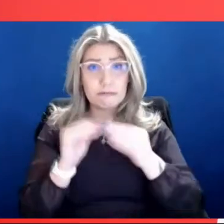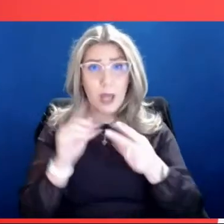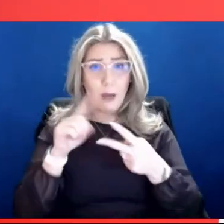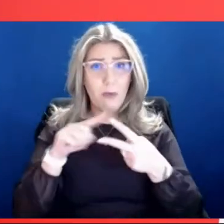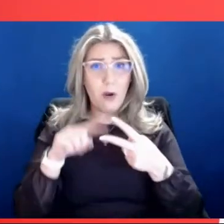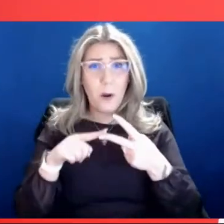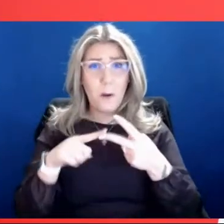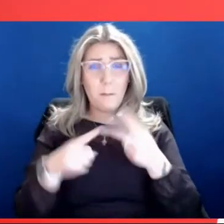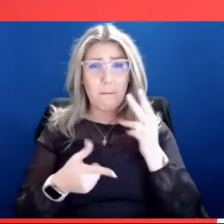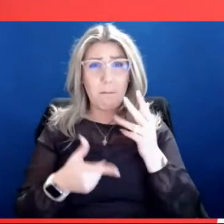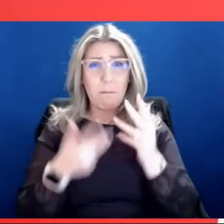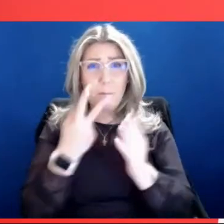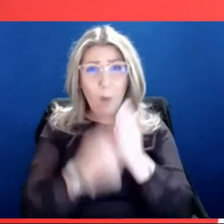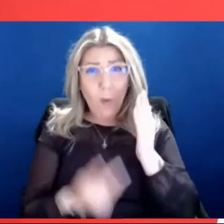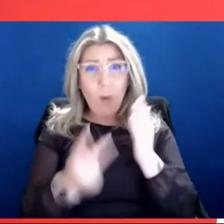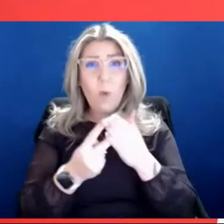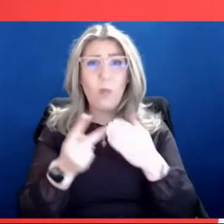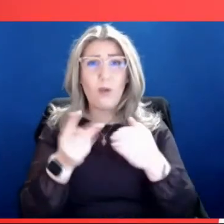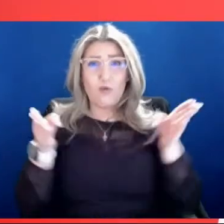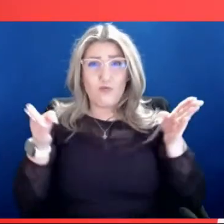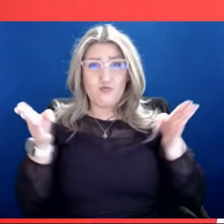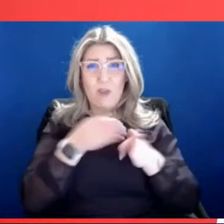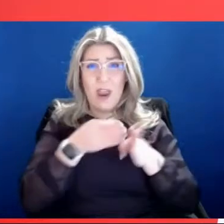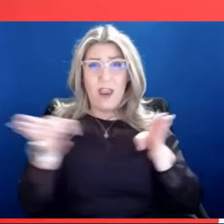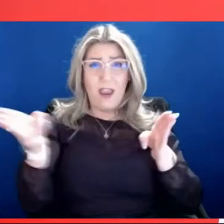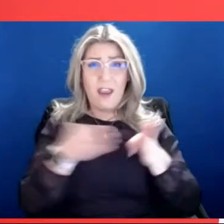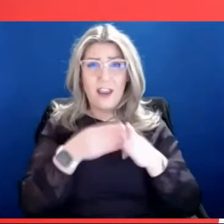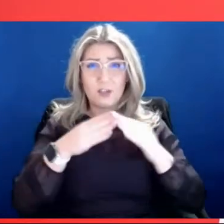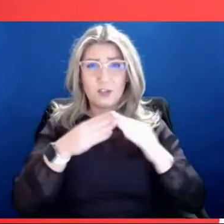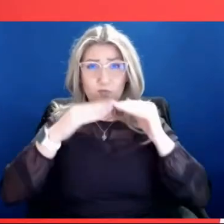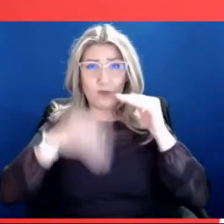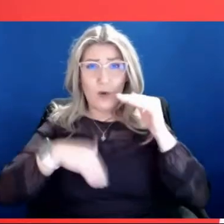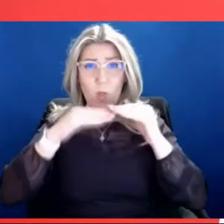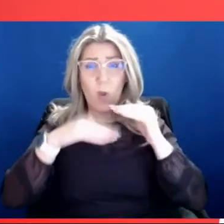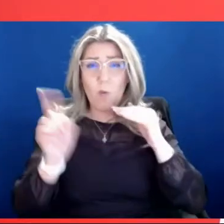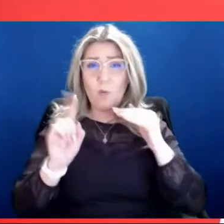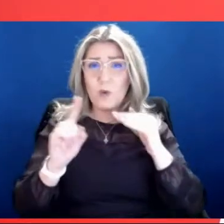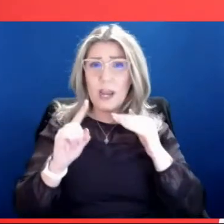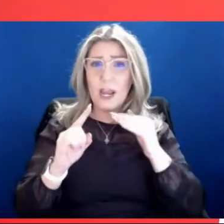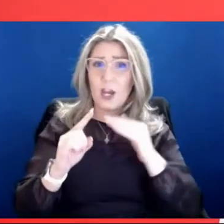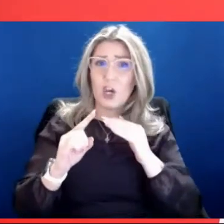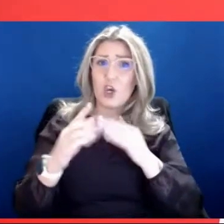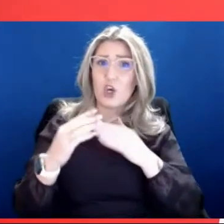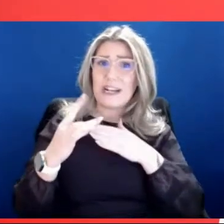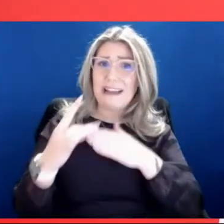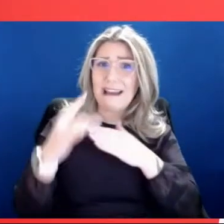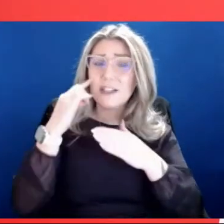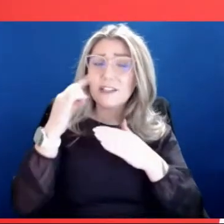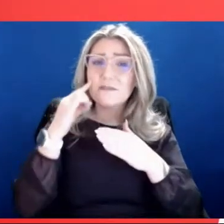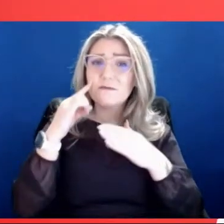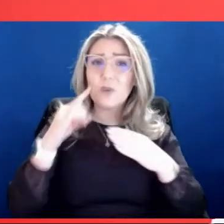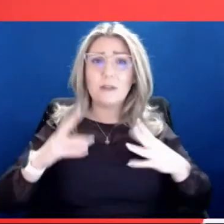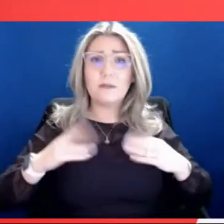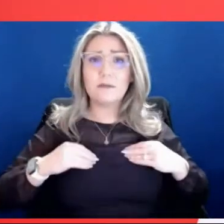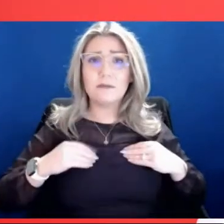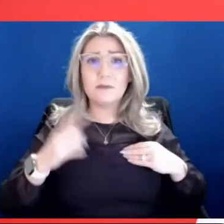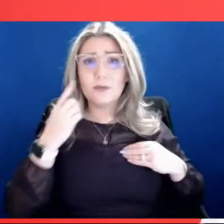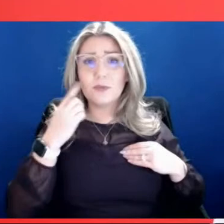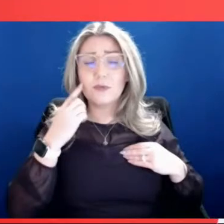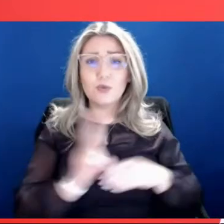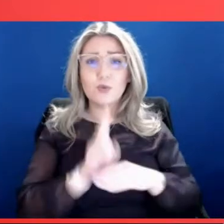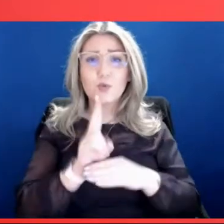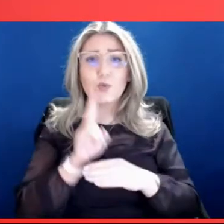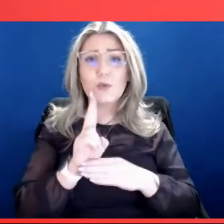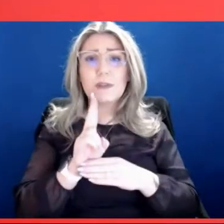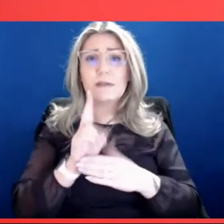below the ejection fraction point where there was guidance or acceptability for using adriamycin in